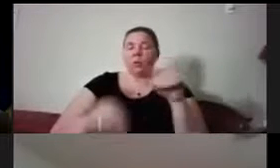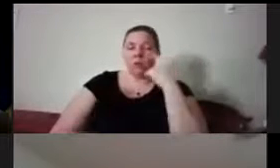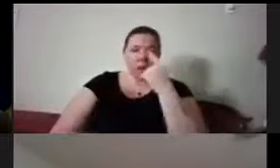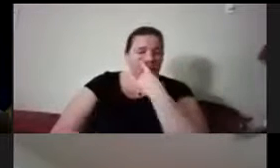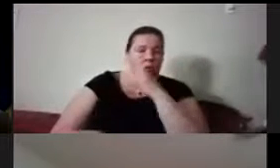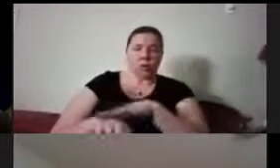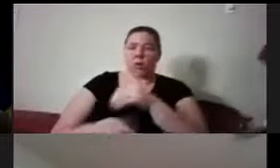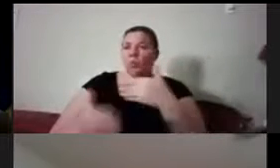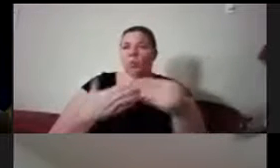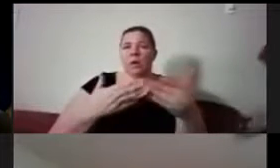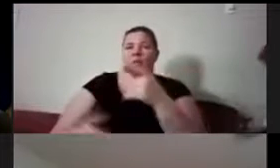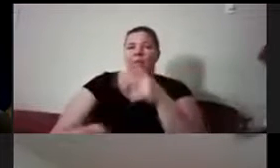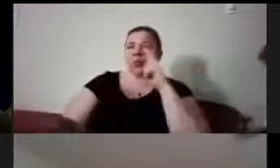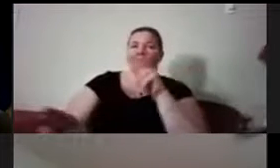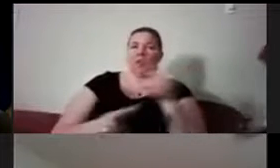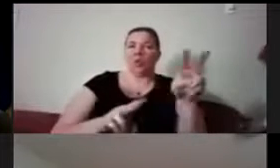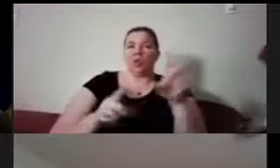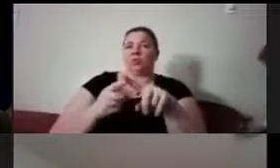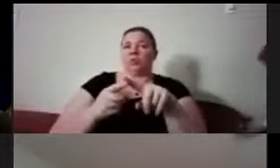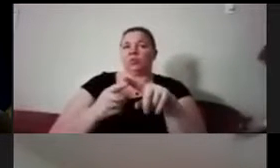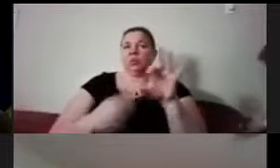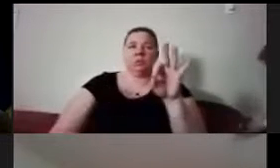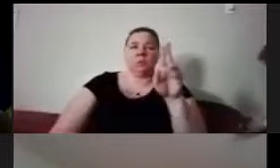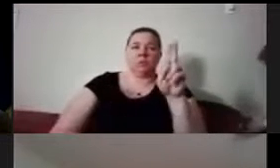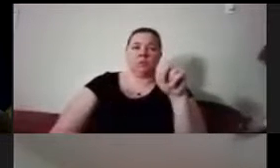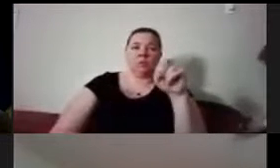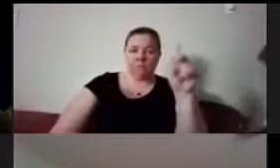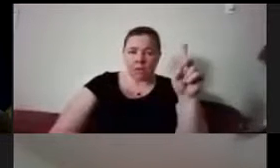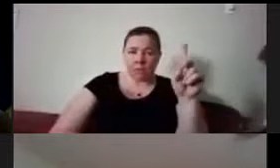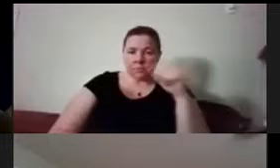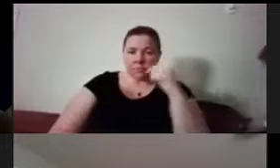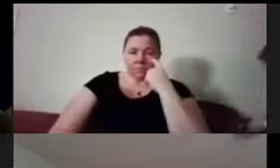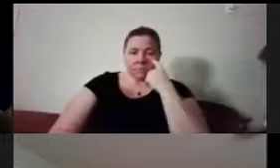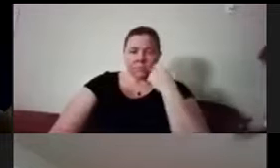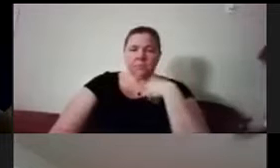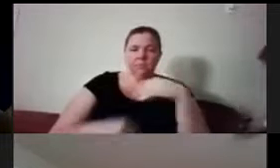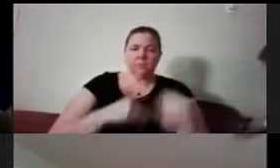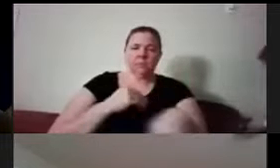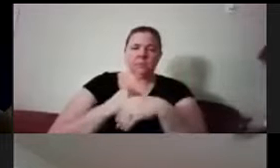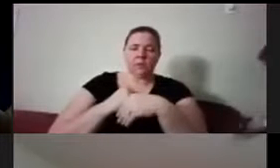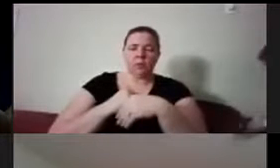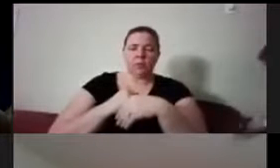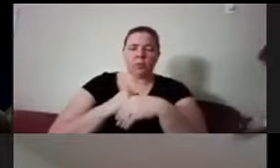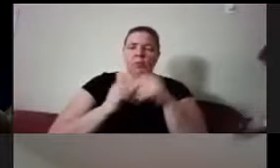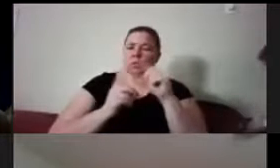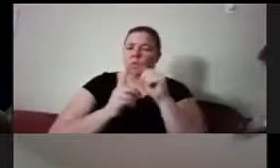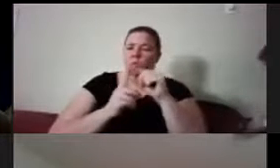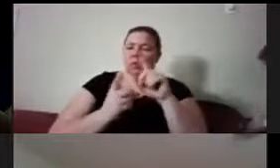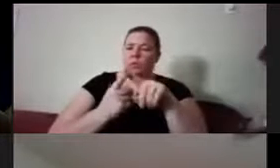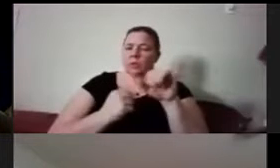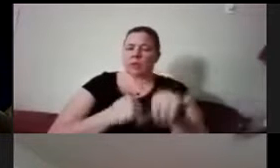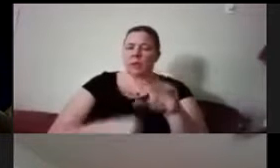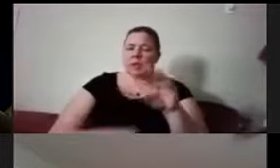you are looking to fund. Let me add a word or two to that. Thanks, Marina. Yeah. So,